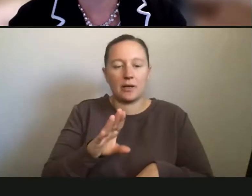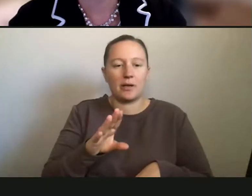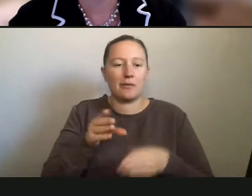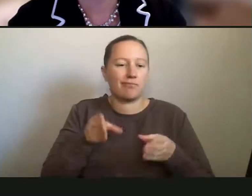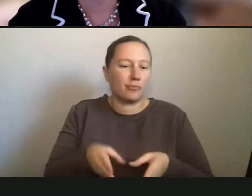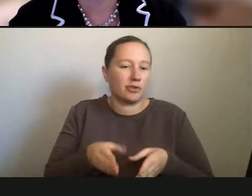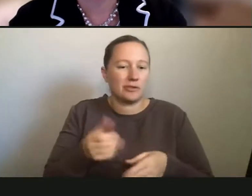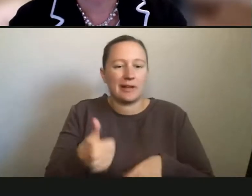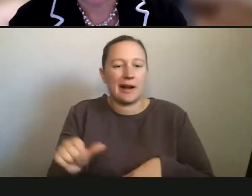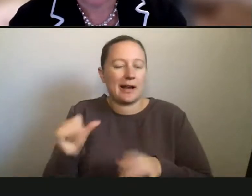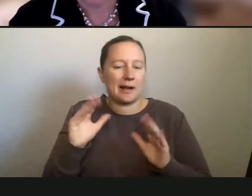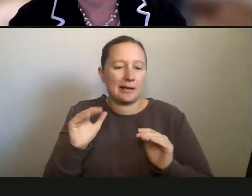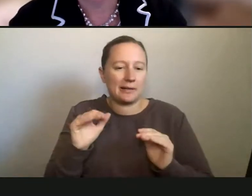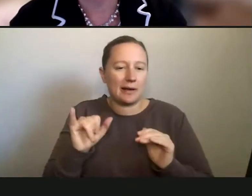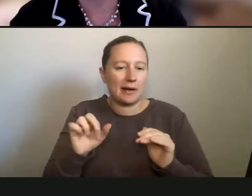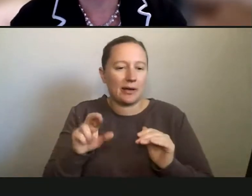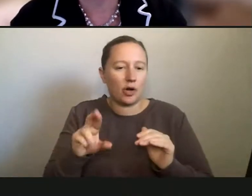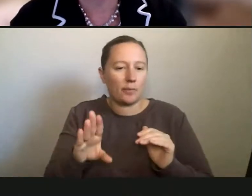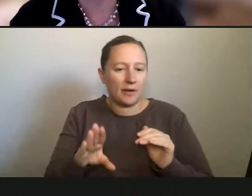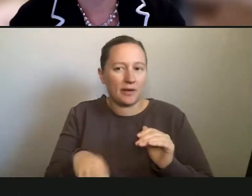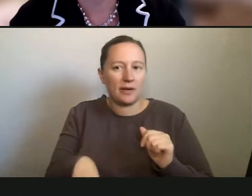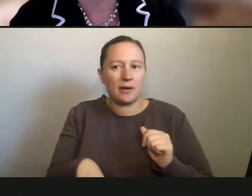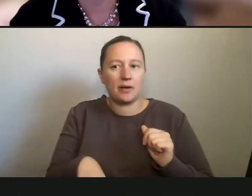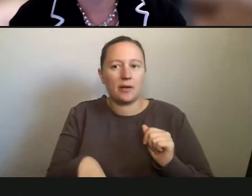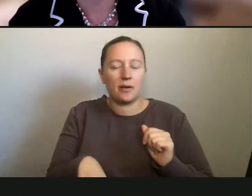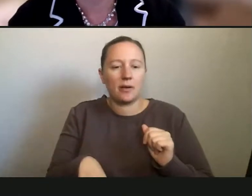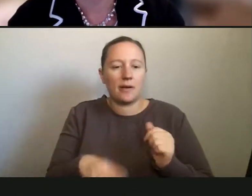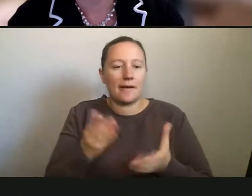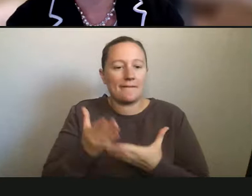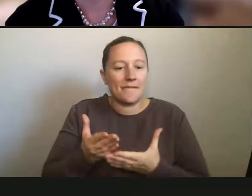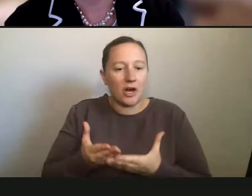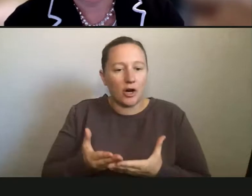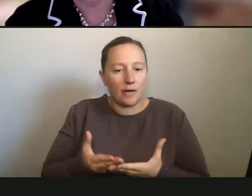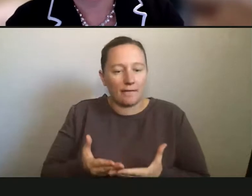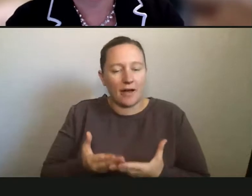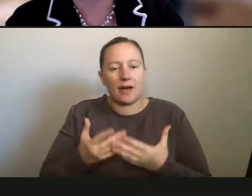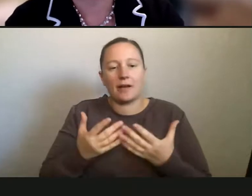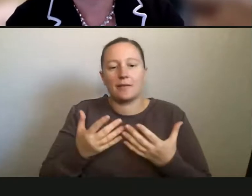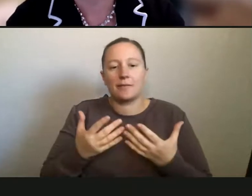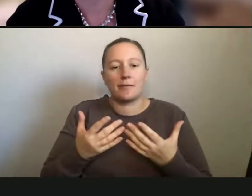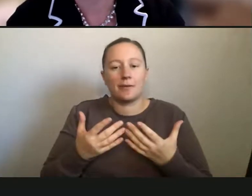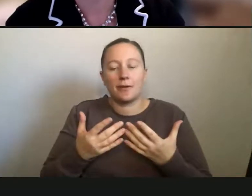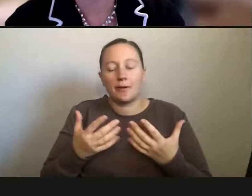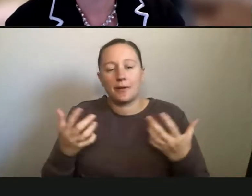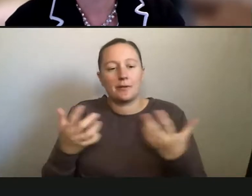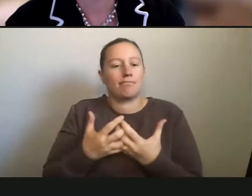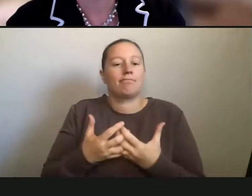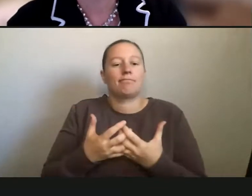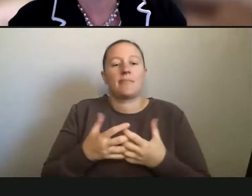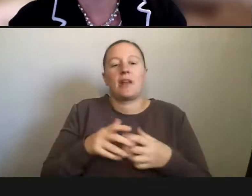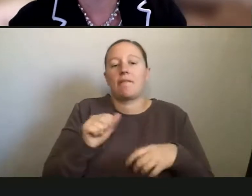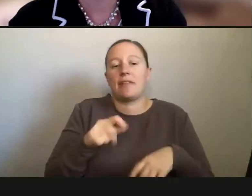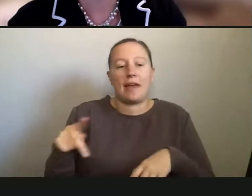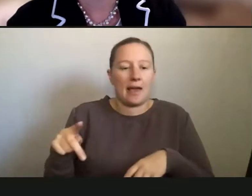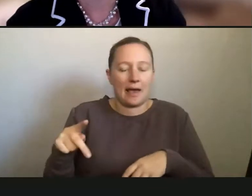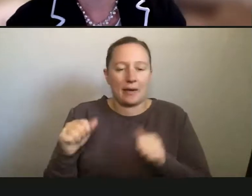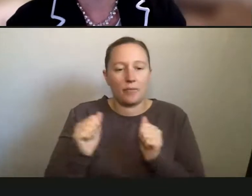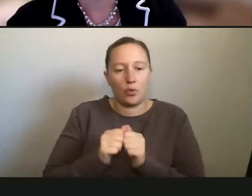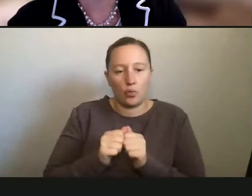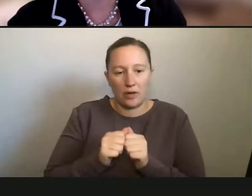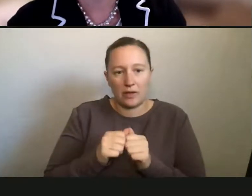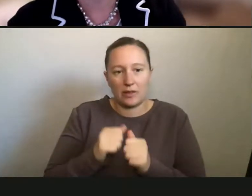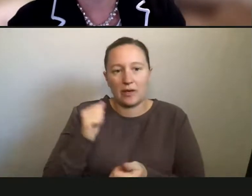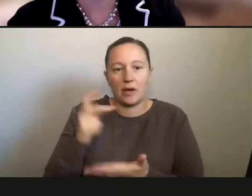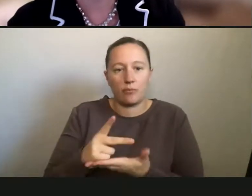any expectation that IRBs verify the congruency of the application with the